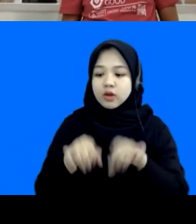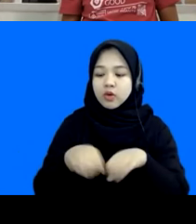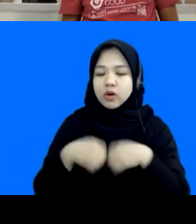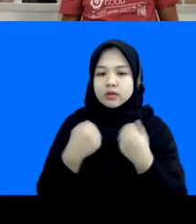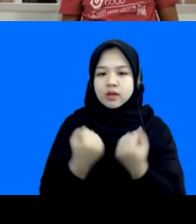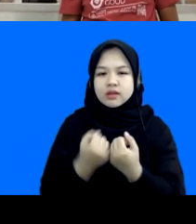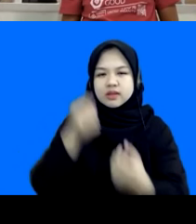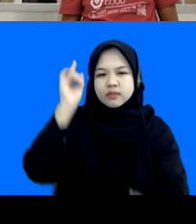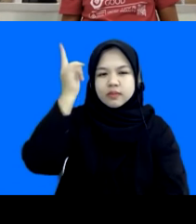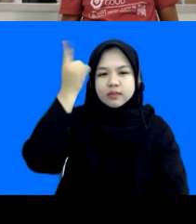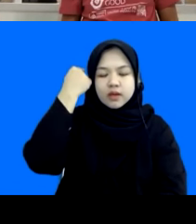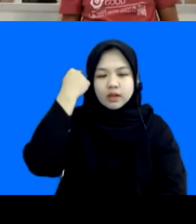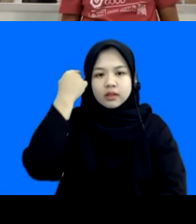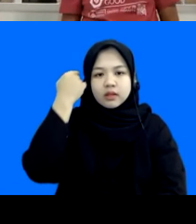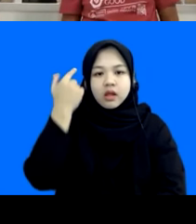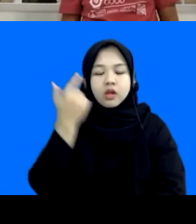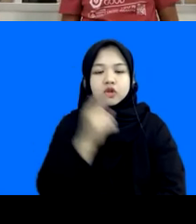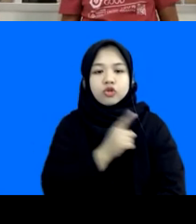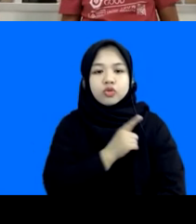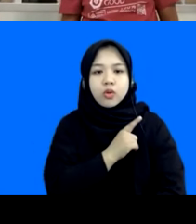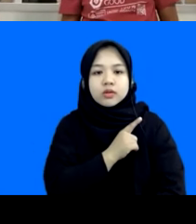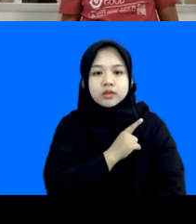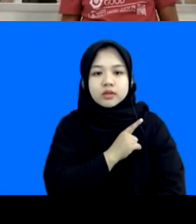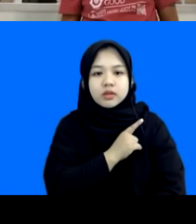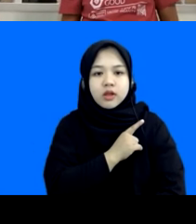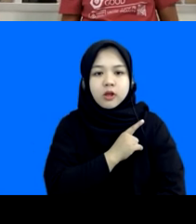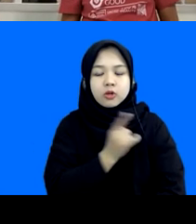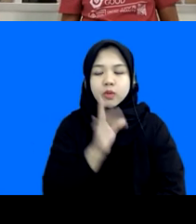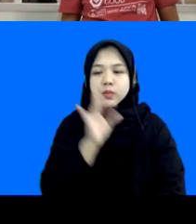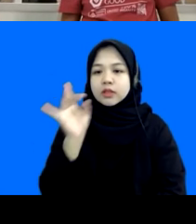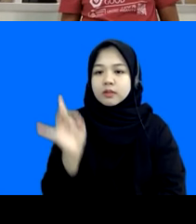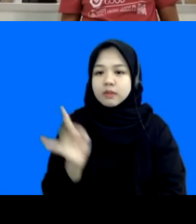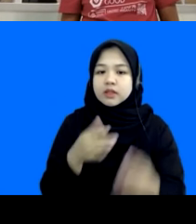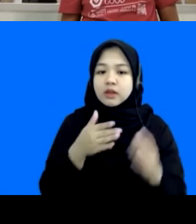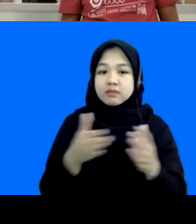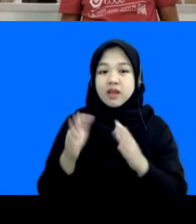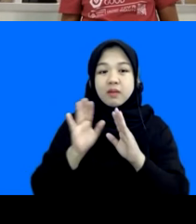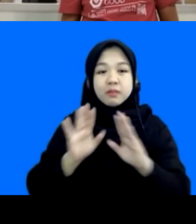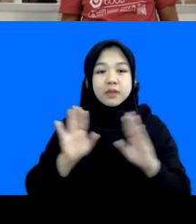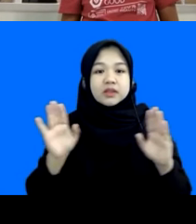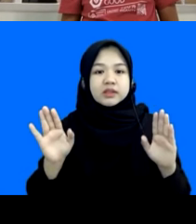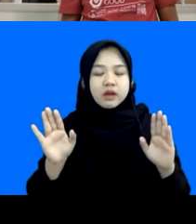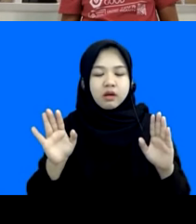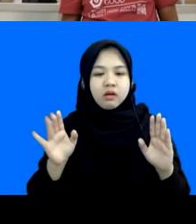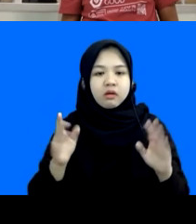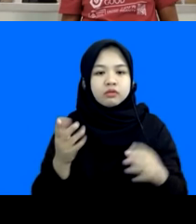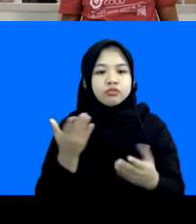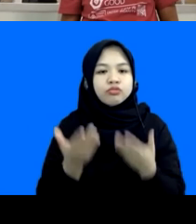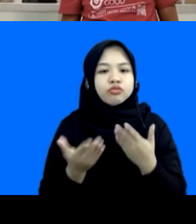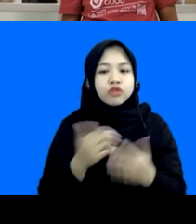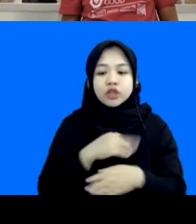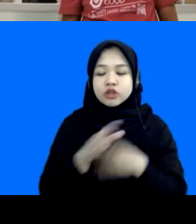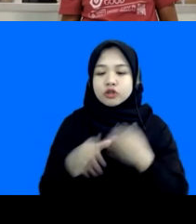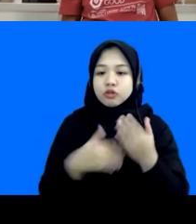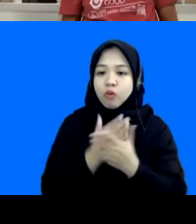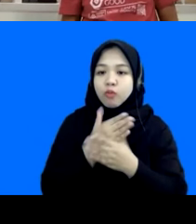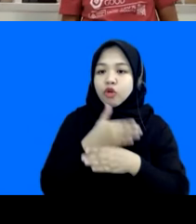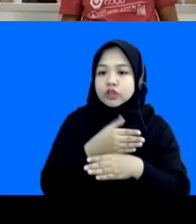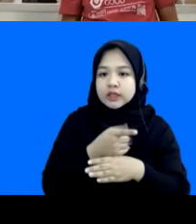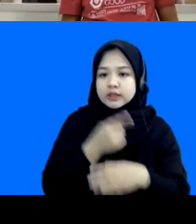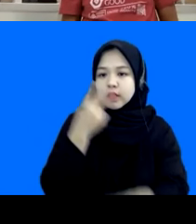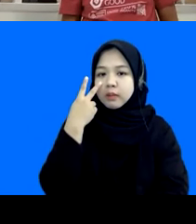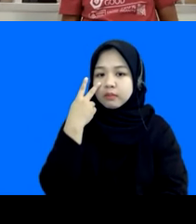and people that we know in the media, this work would not have been possible. So we feel that the community effort is really